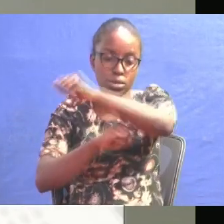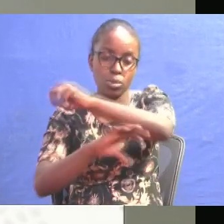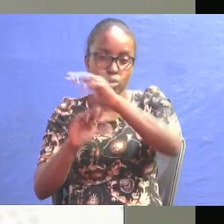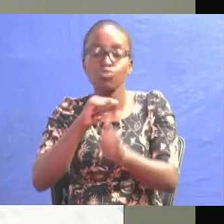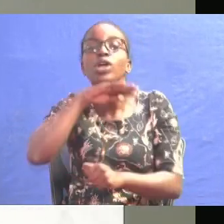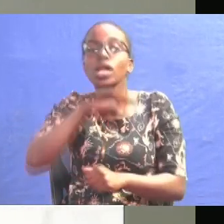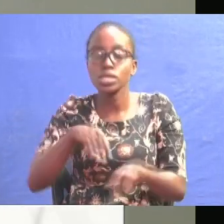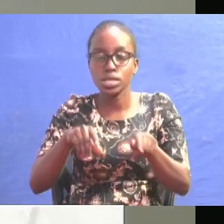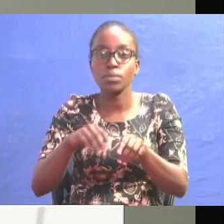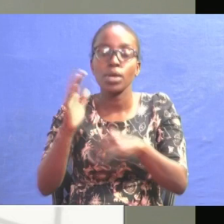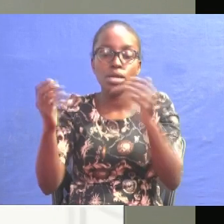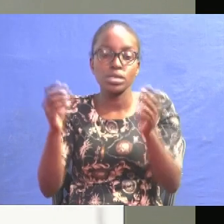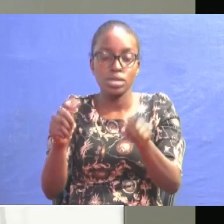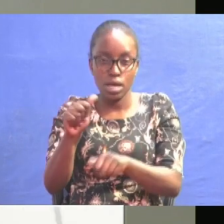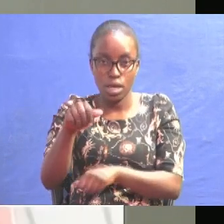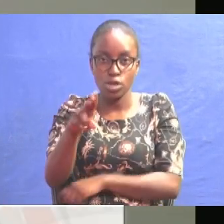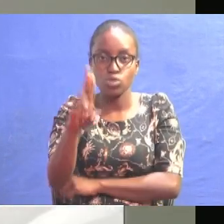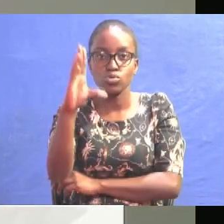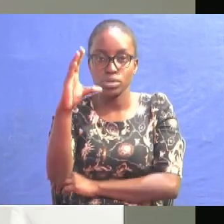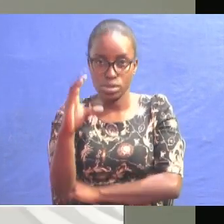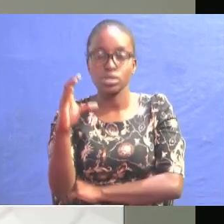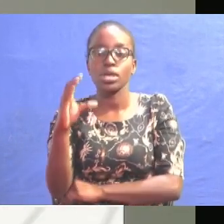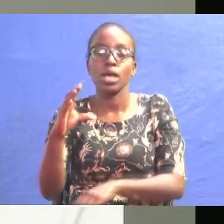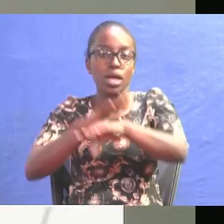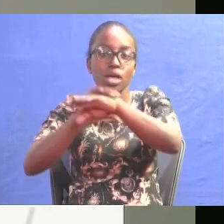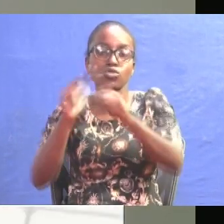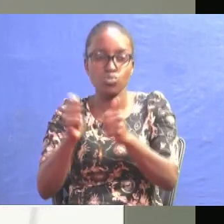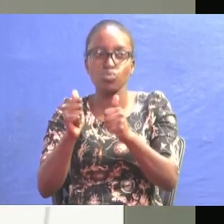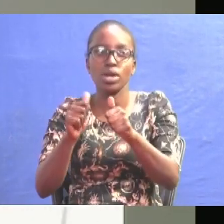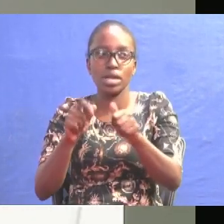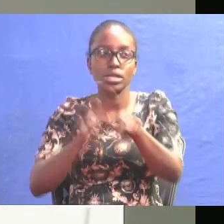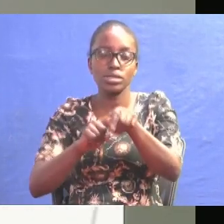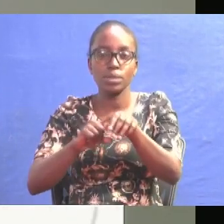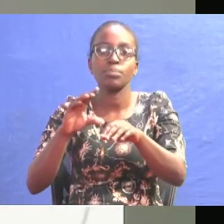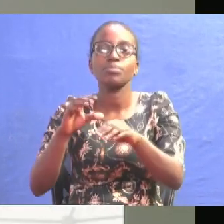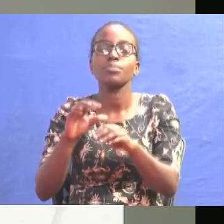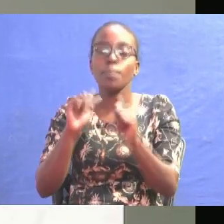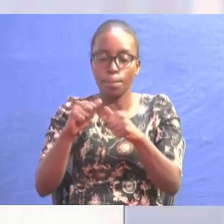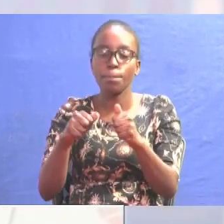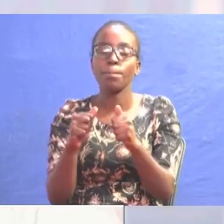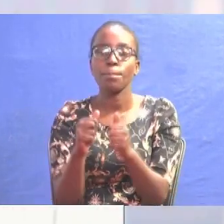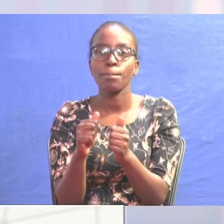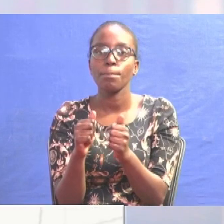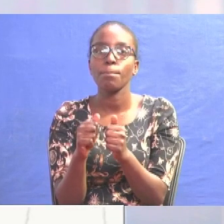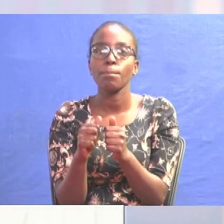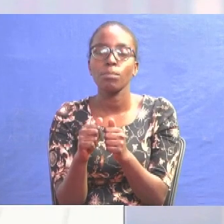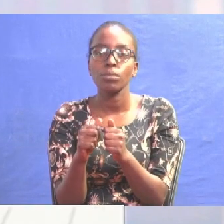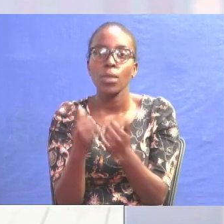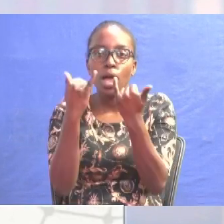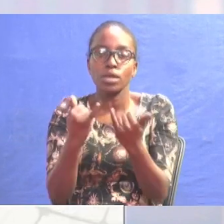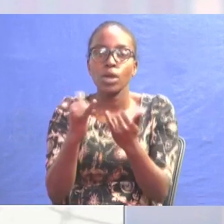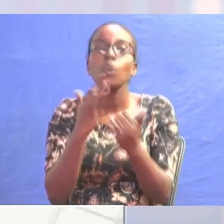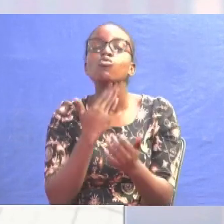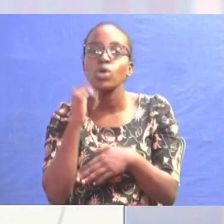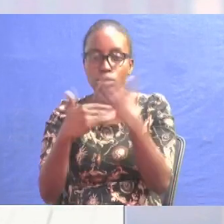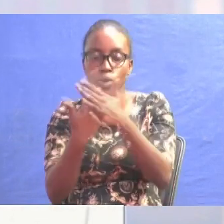Odinga to get into the AUC, I think it will be an added advantage for that. Okay. Now I want us to transition